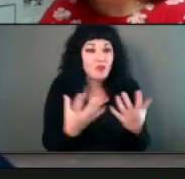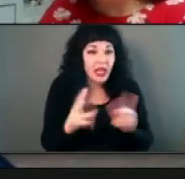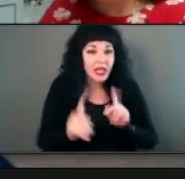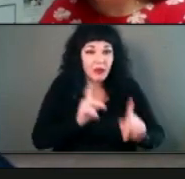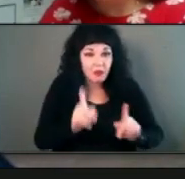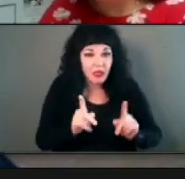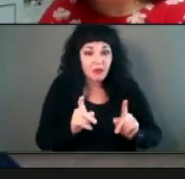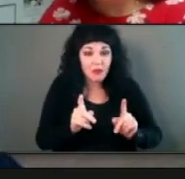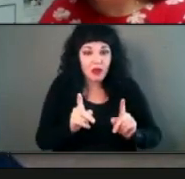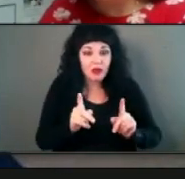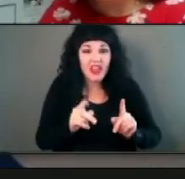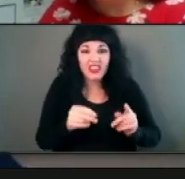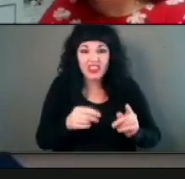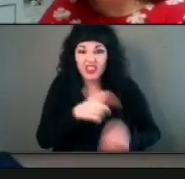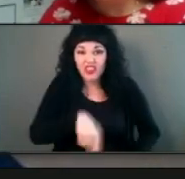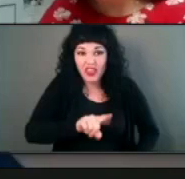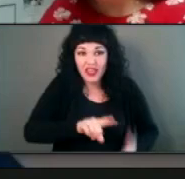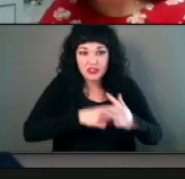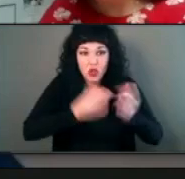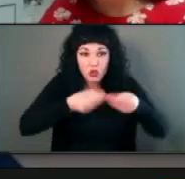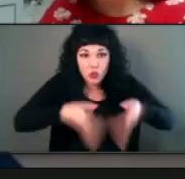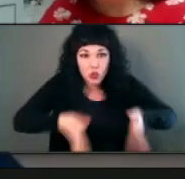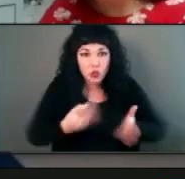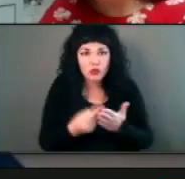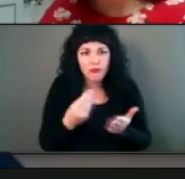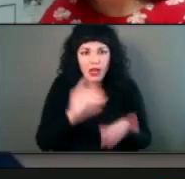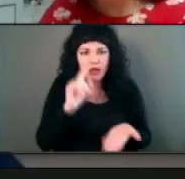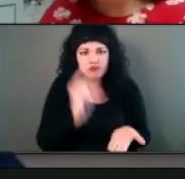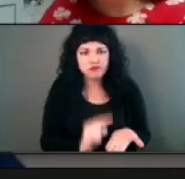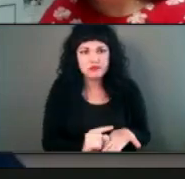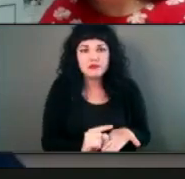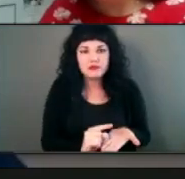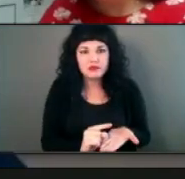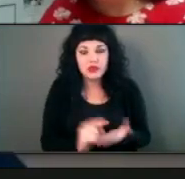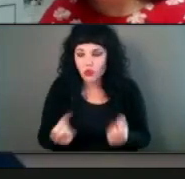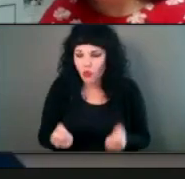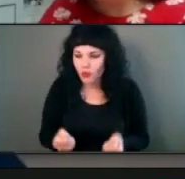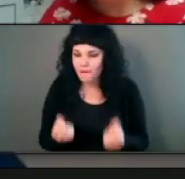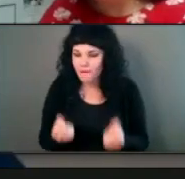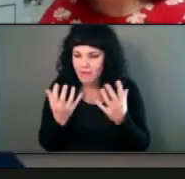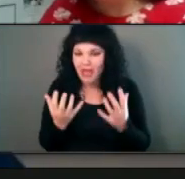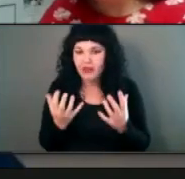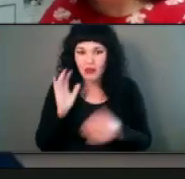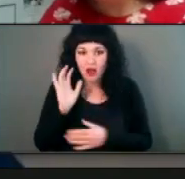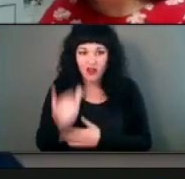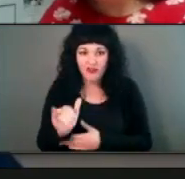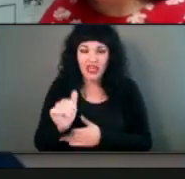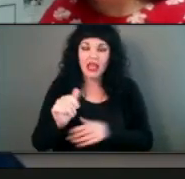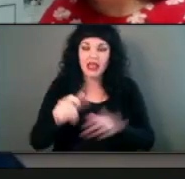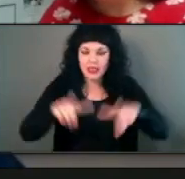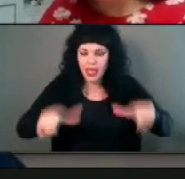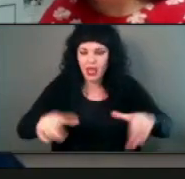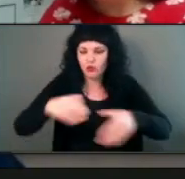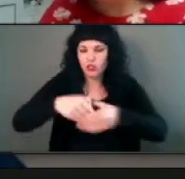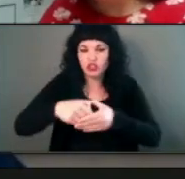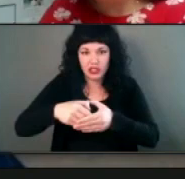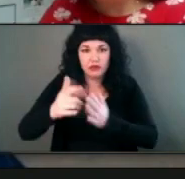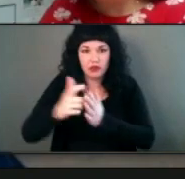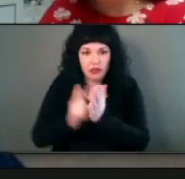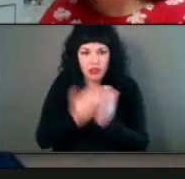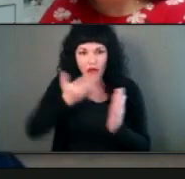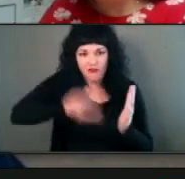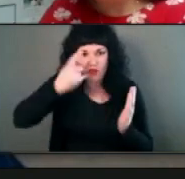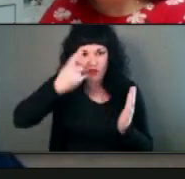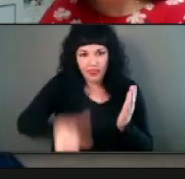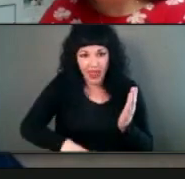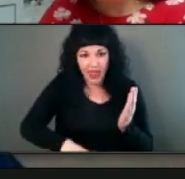were written verbatim by the lobbyists for that private for-profit prison system in order for them